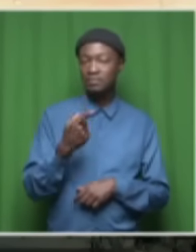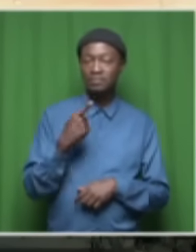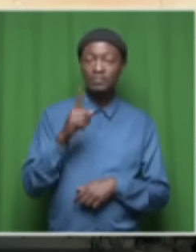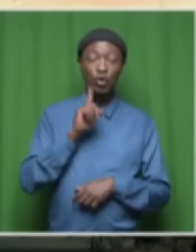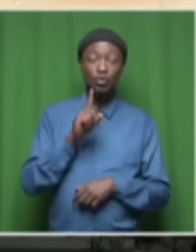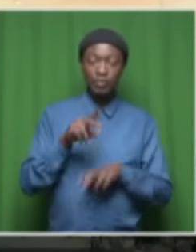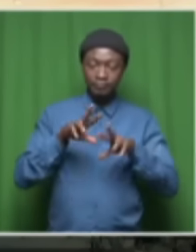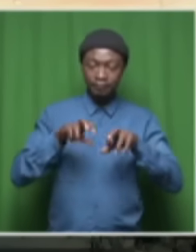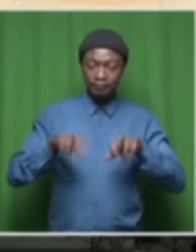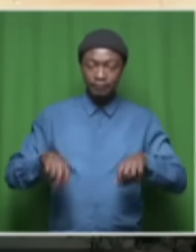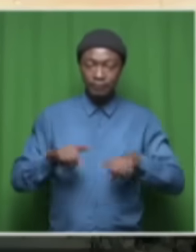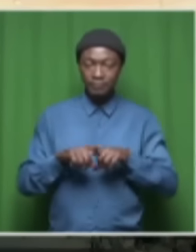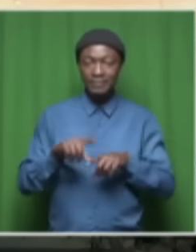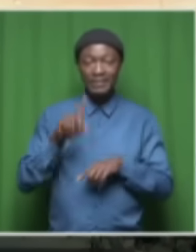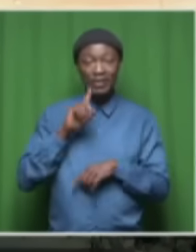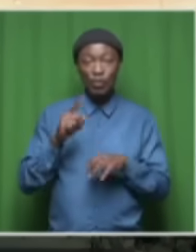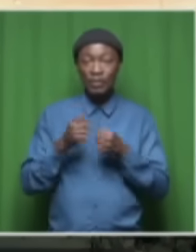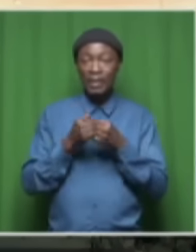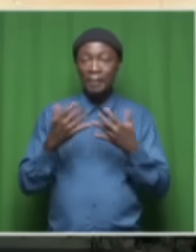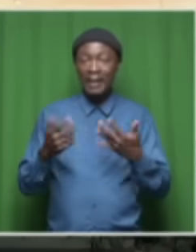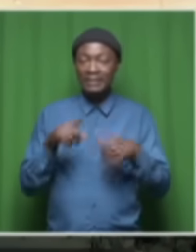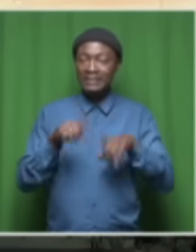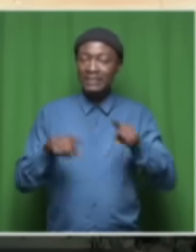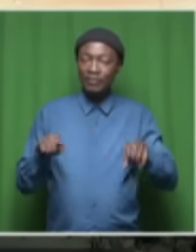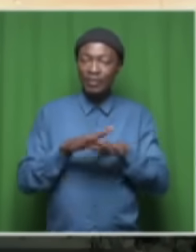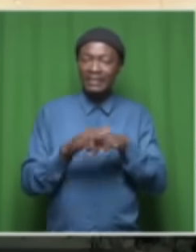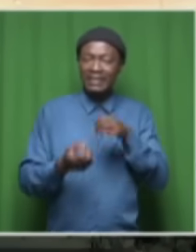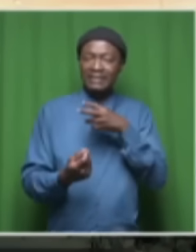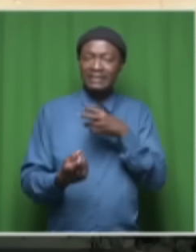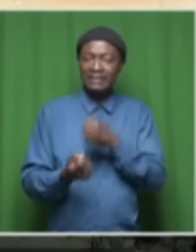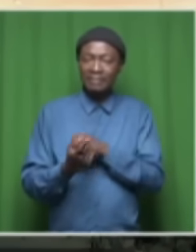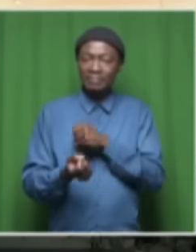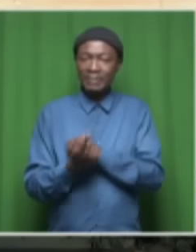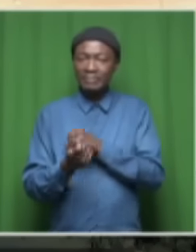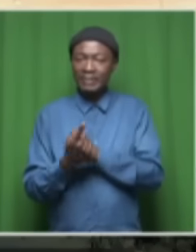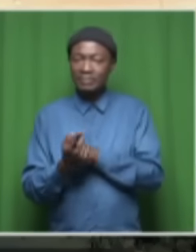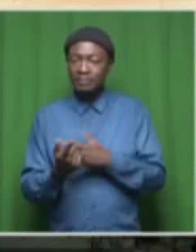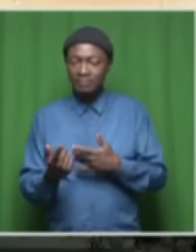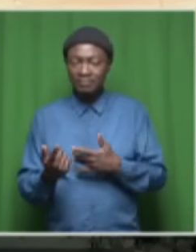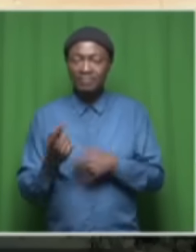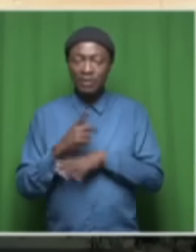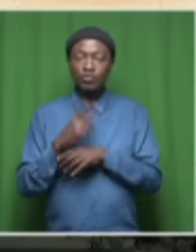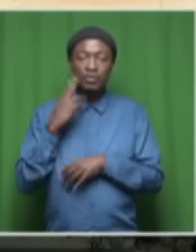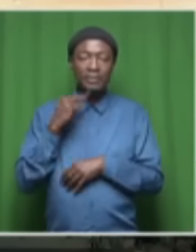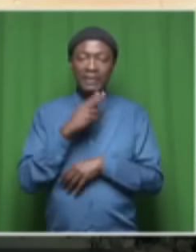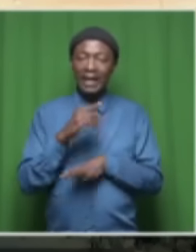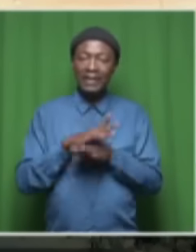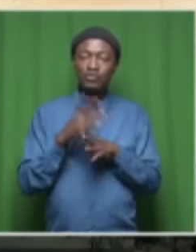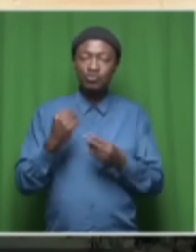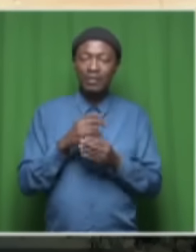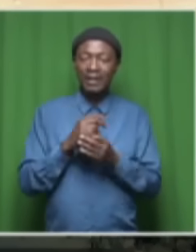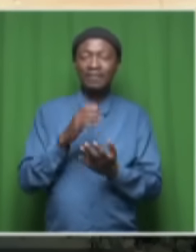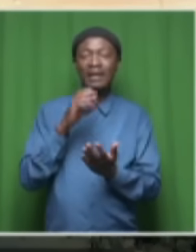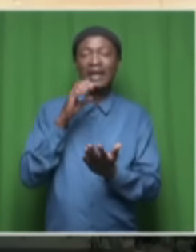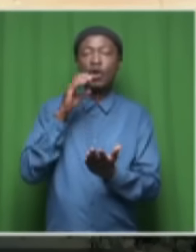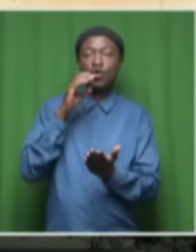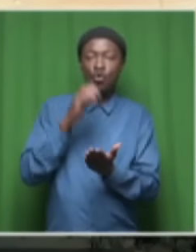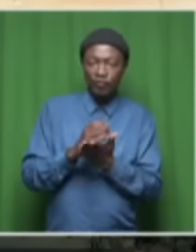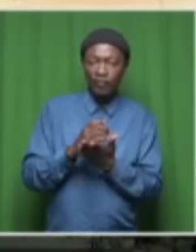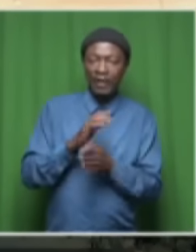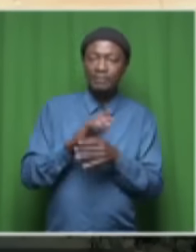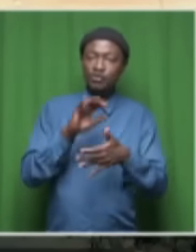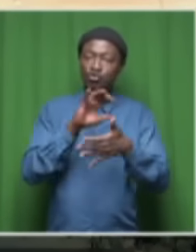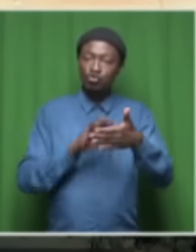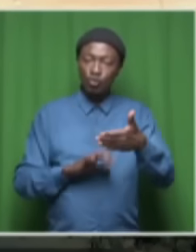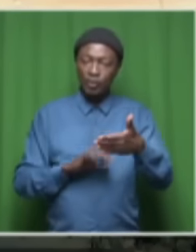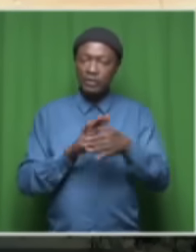time I'm searching there's just a whole bunch of different incidences that are popping up. So it would be nice to have a concise story telling